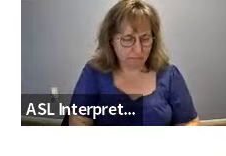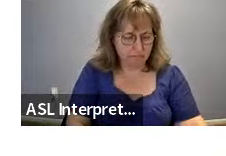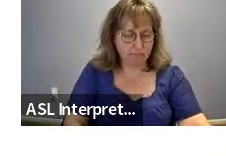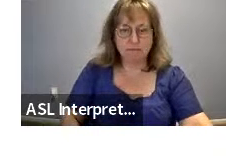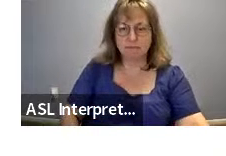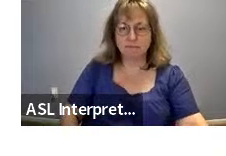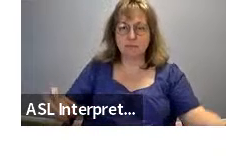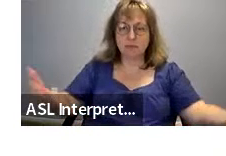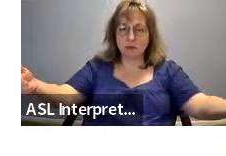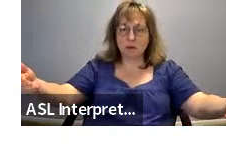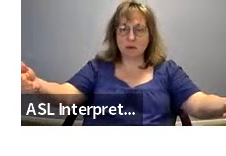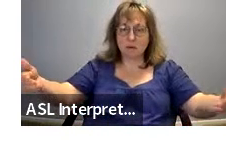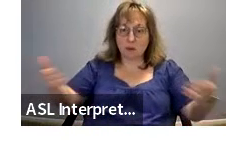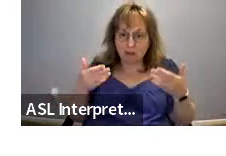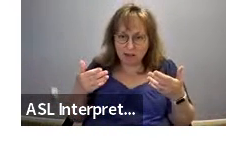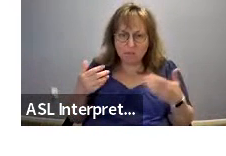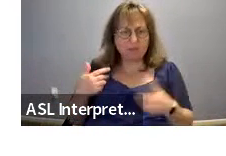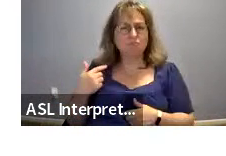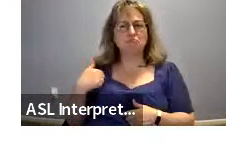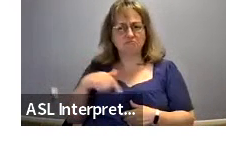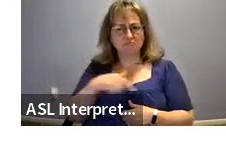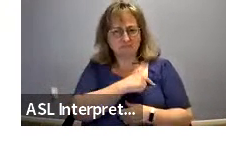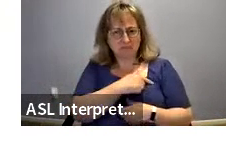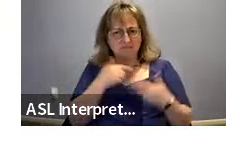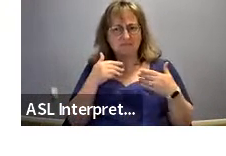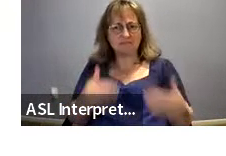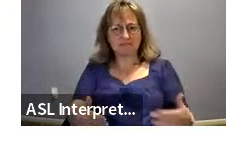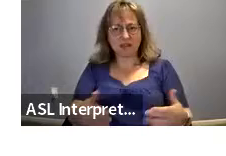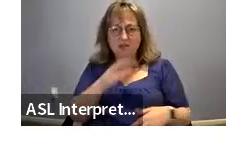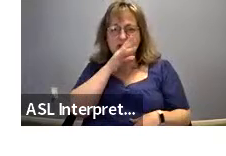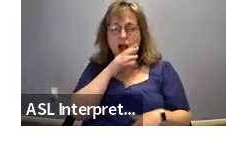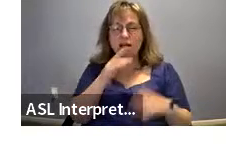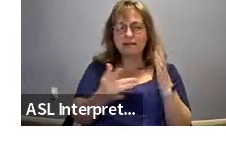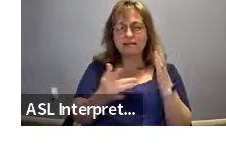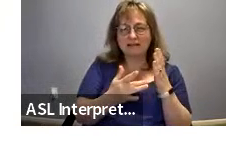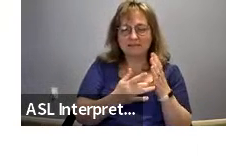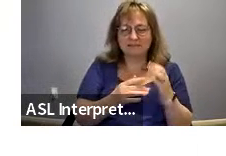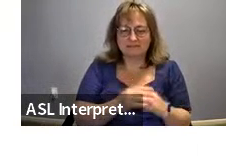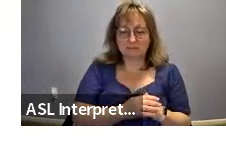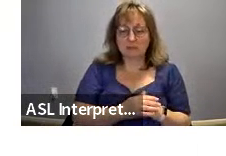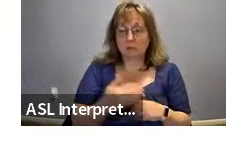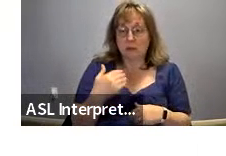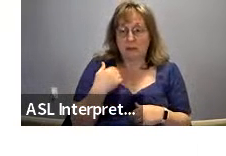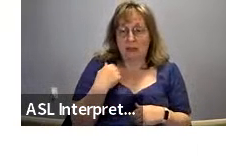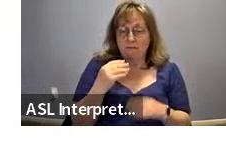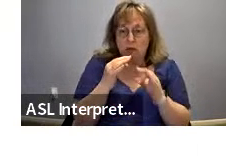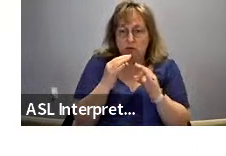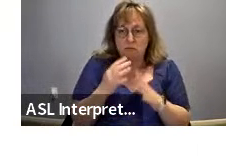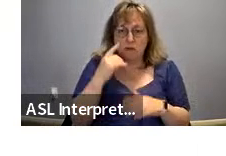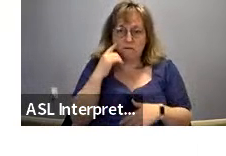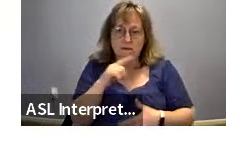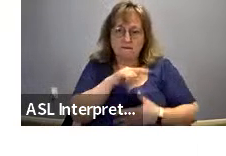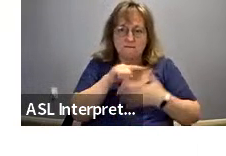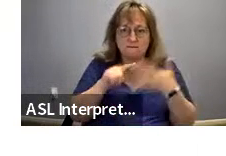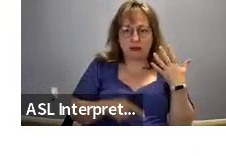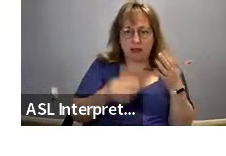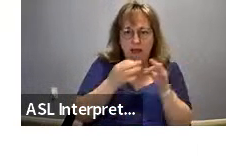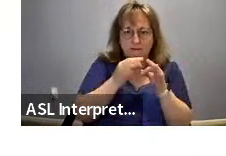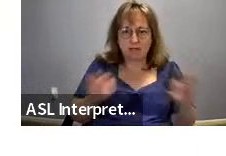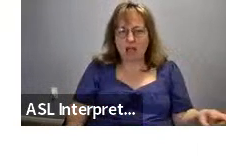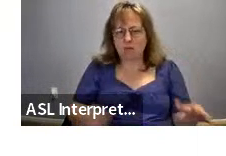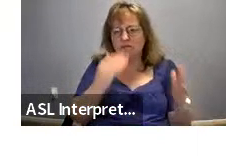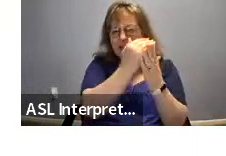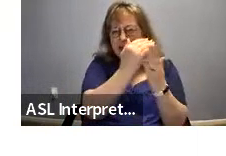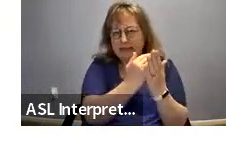Welcome to Let's Talk Tech. Tonight, we have interpretation in 5 languages: Arabic, Korean, Russian, Spanish,